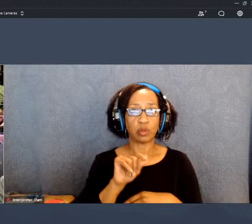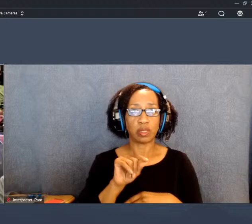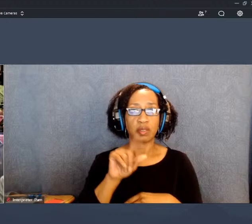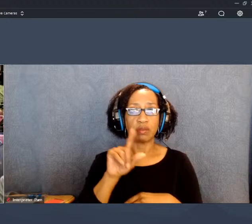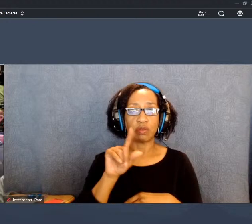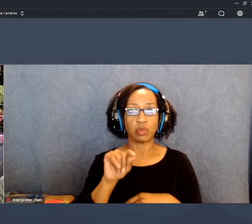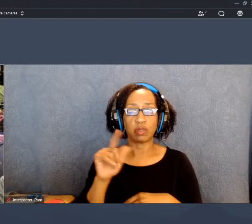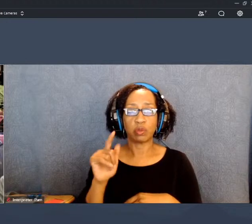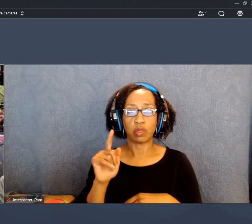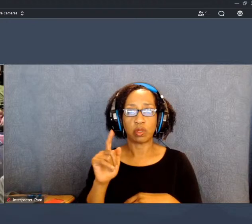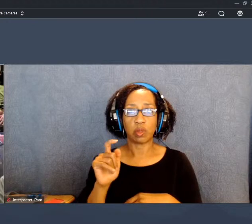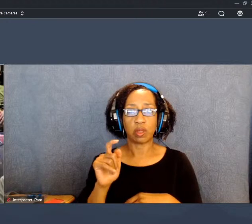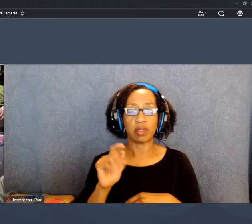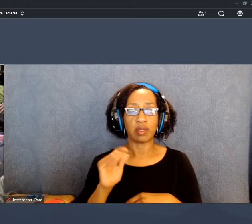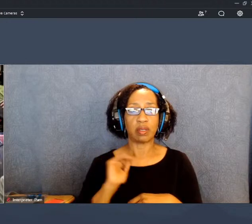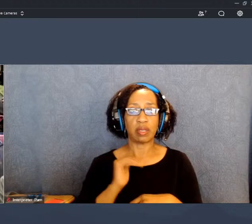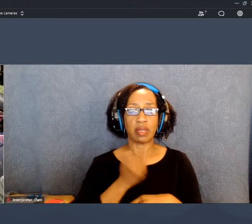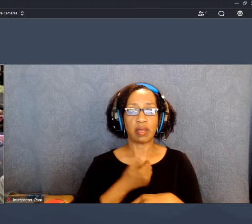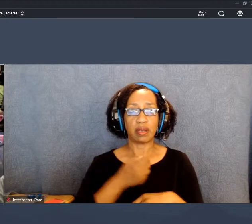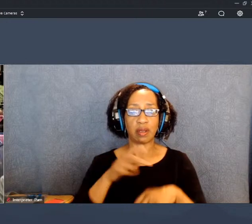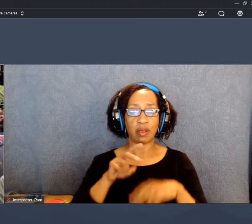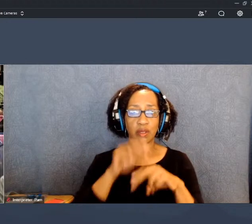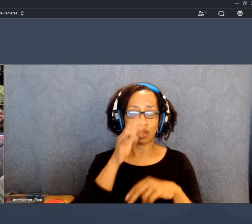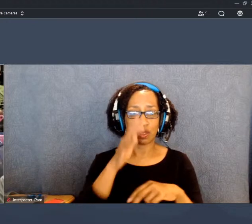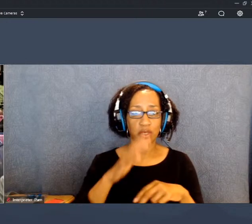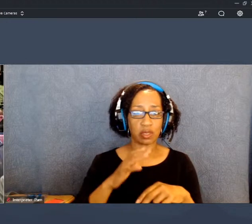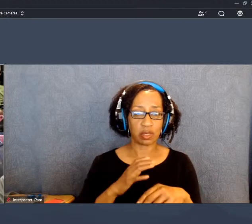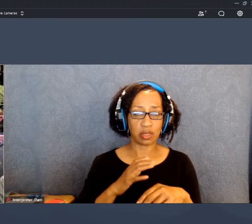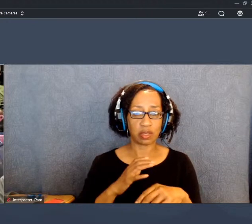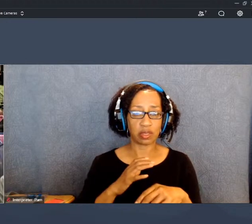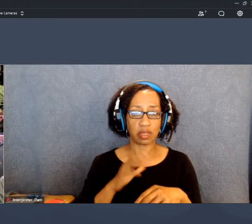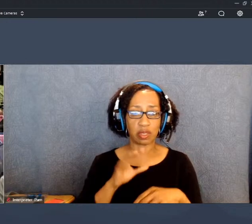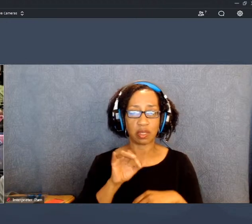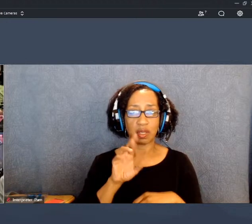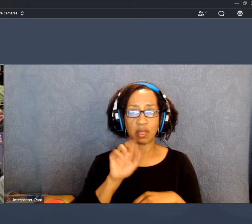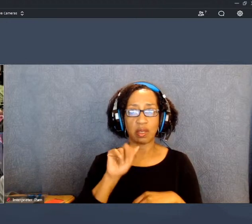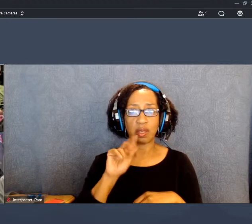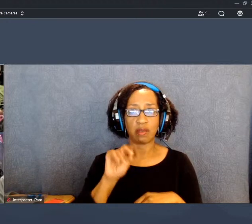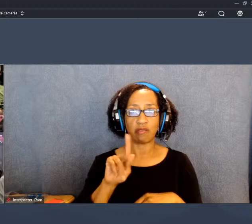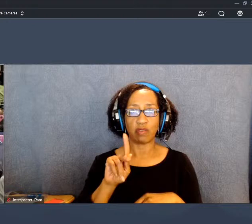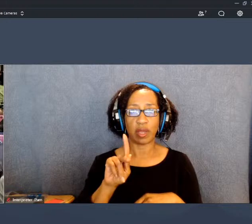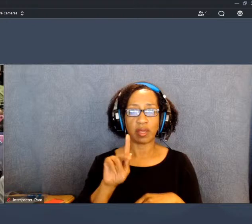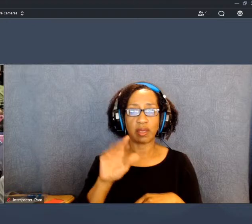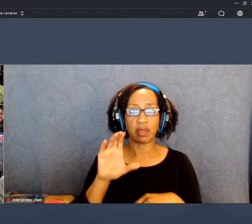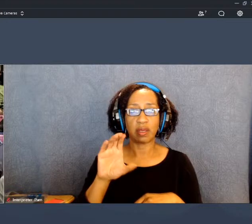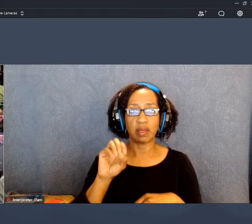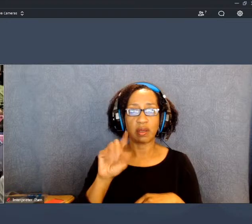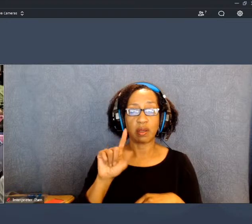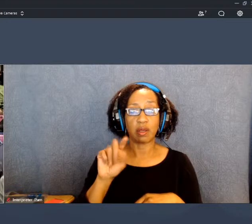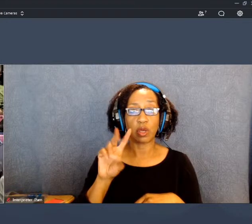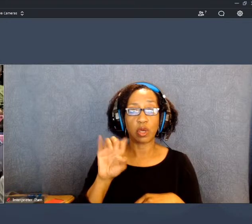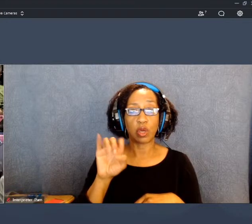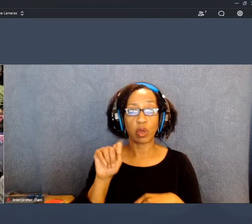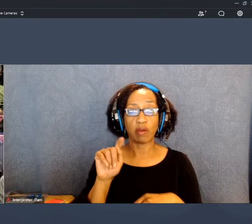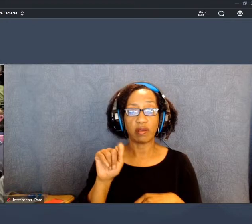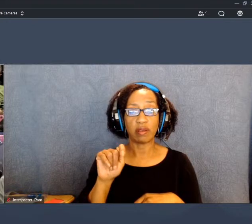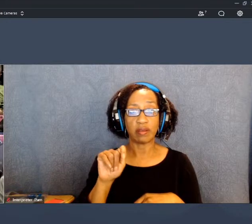our chairperson, Frank Colbert Jr., and presented by